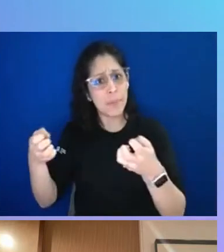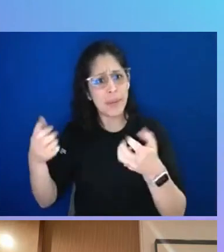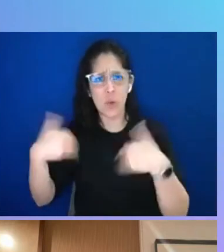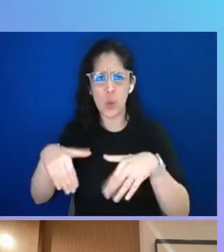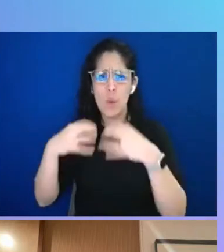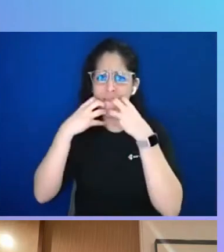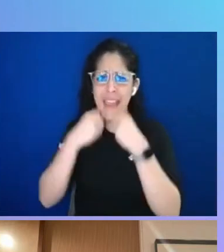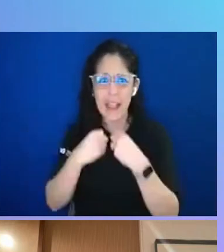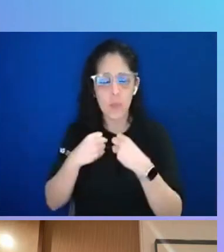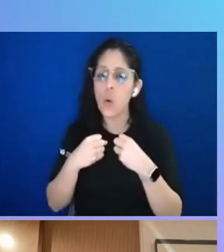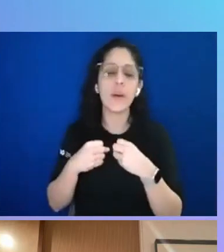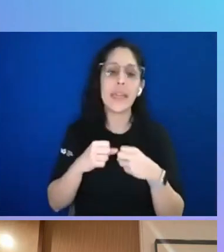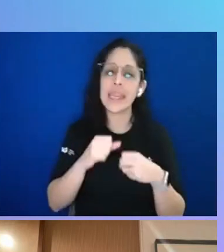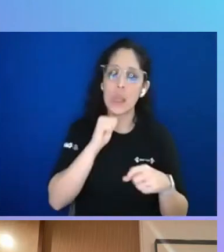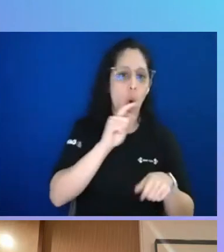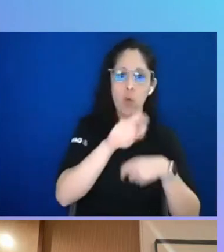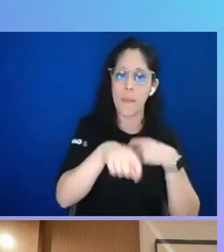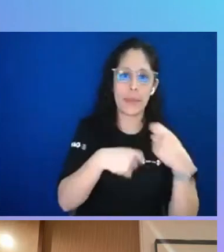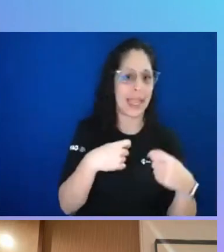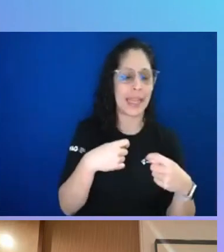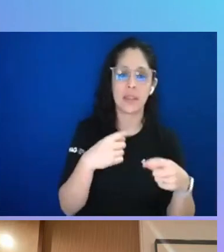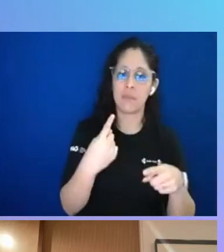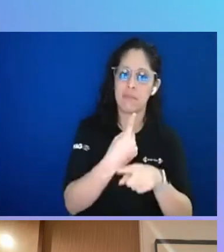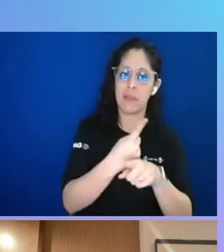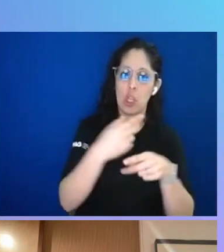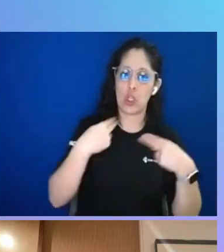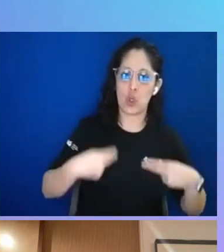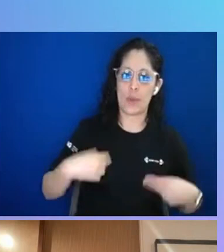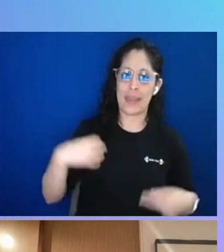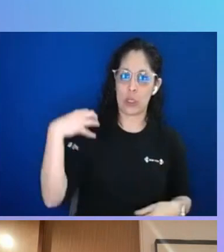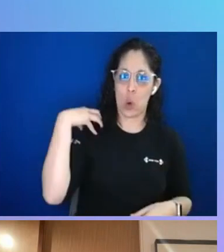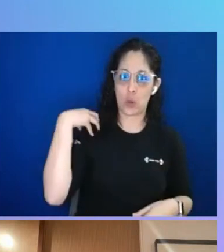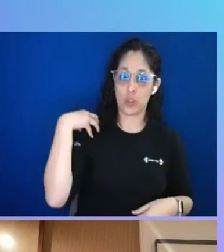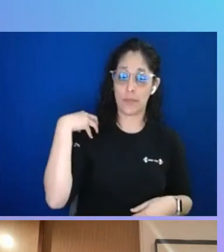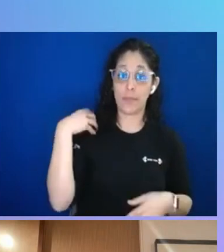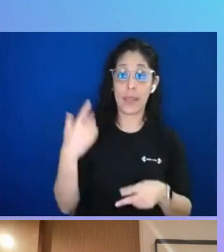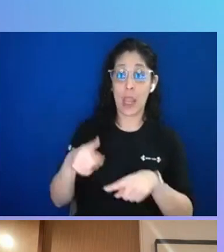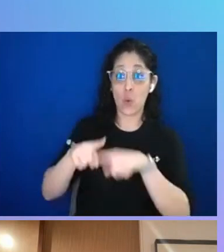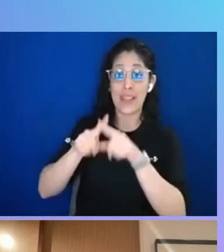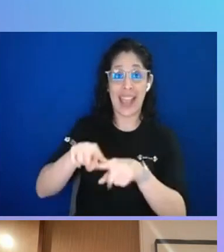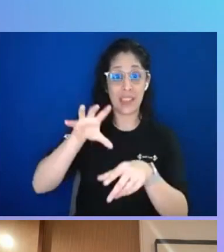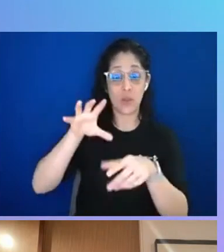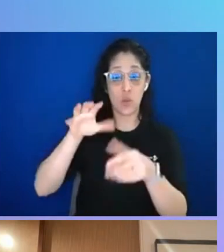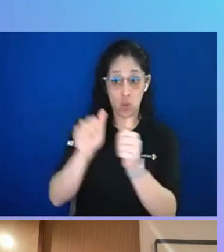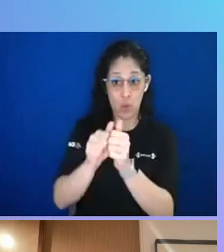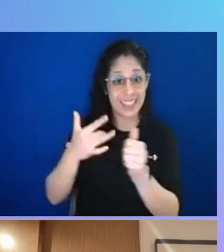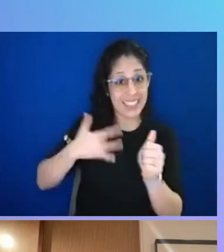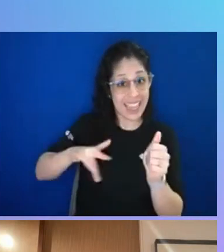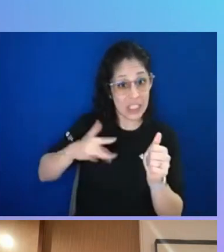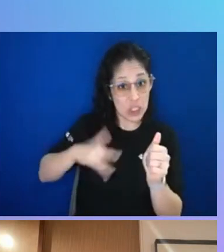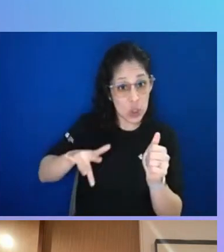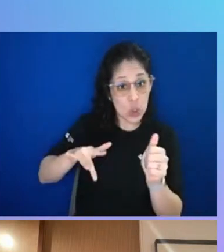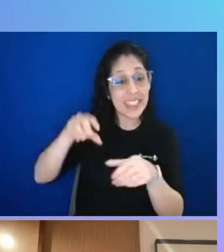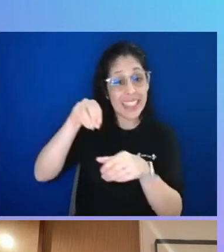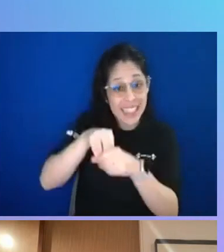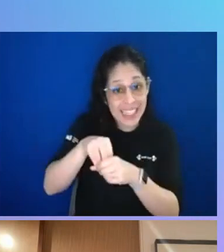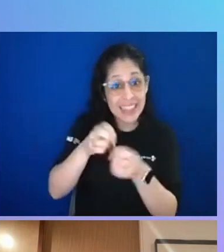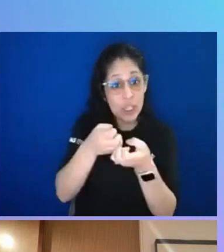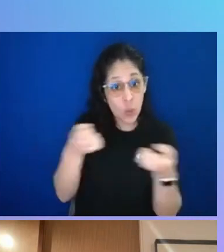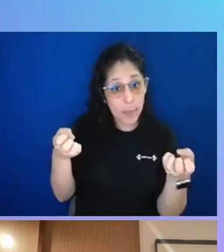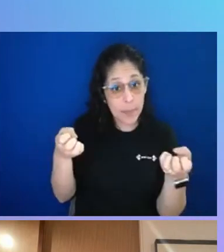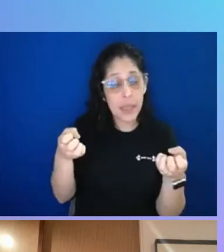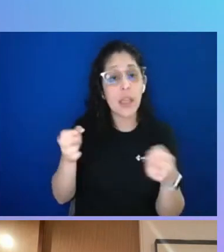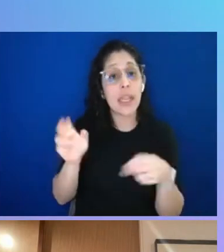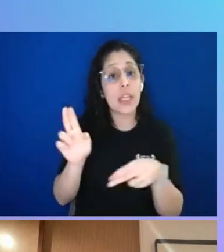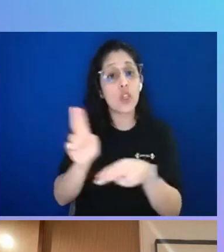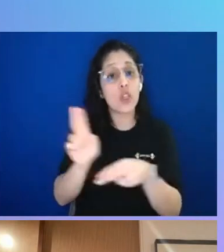The current Form Assist technology relies on sensors within the row and doesn't use cameras, so it may not be able to detect all aspects